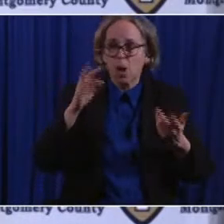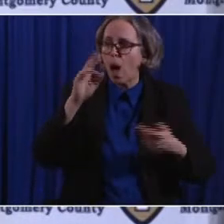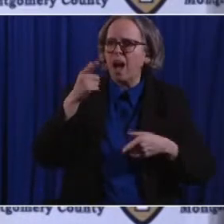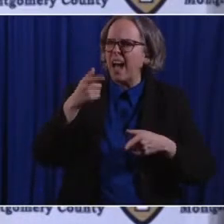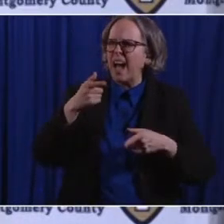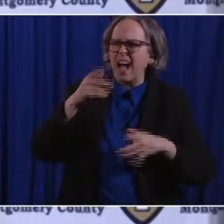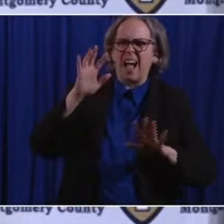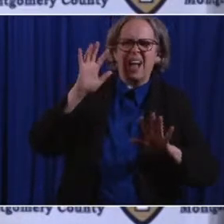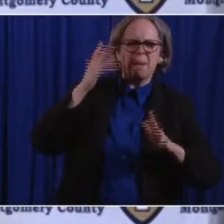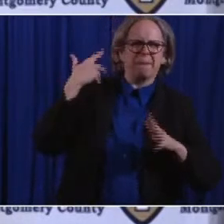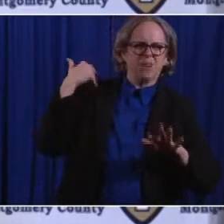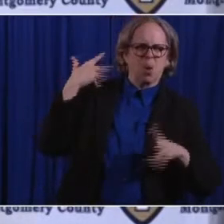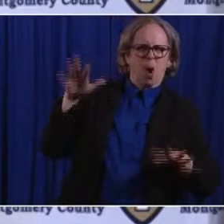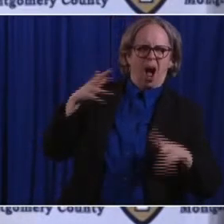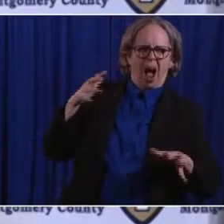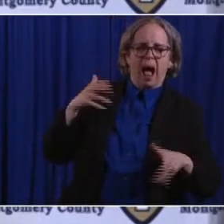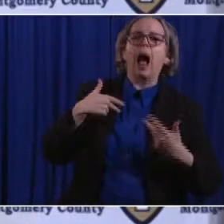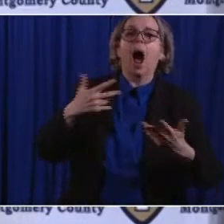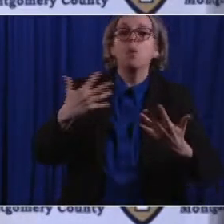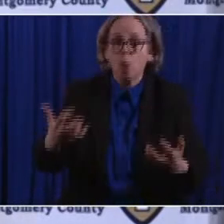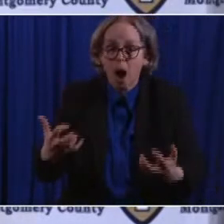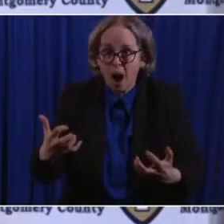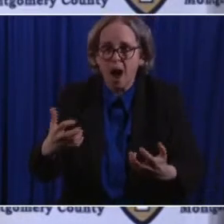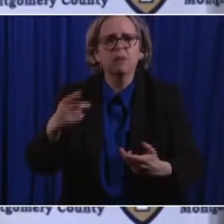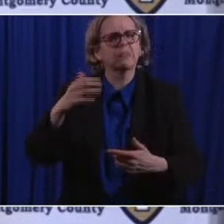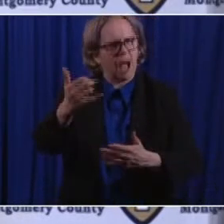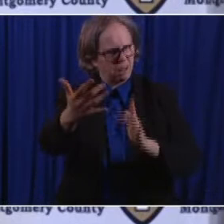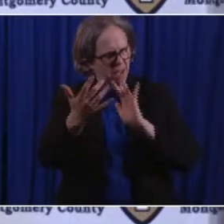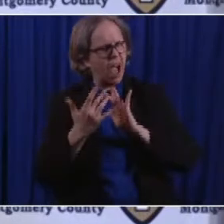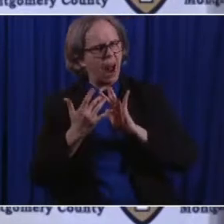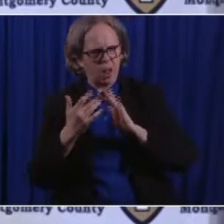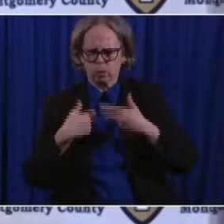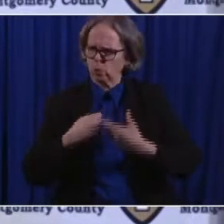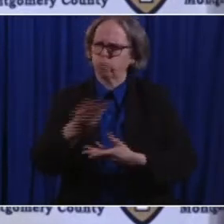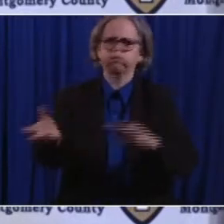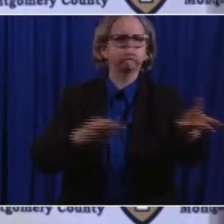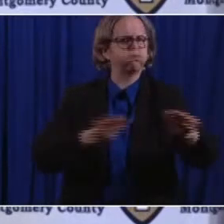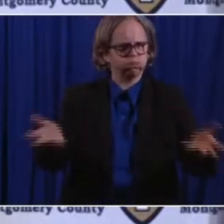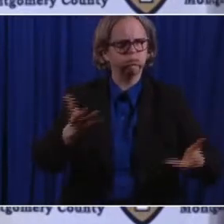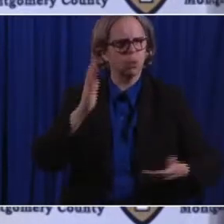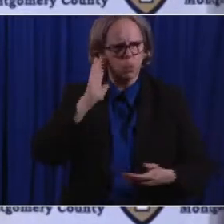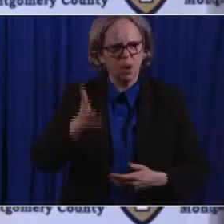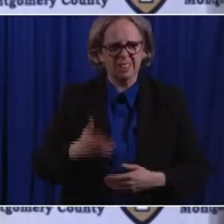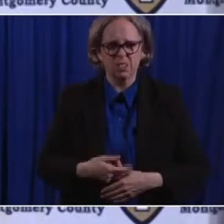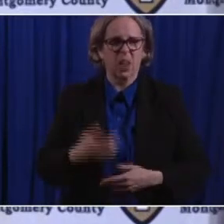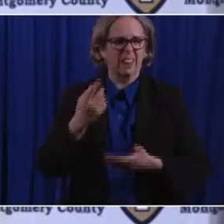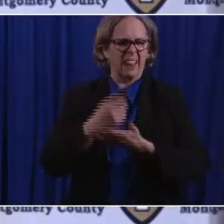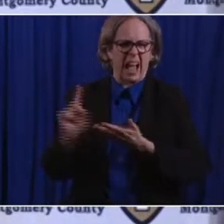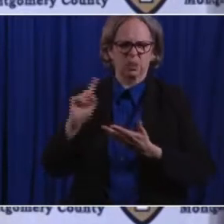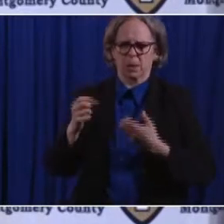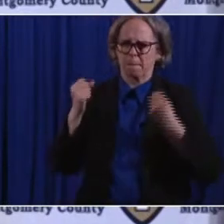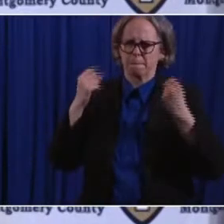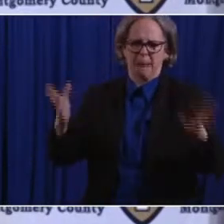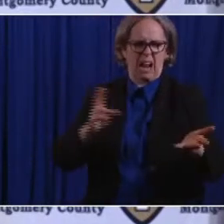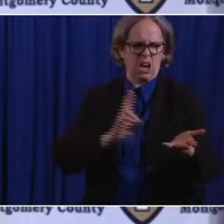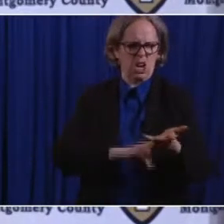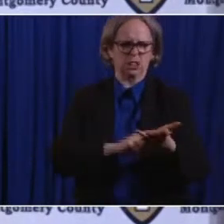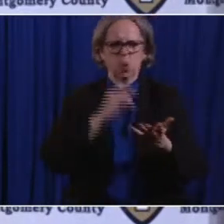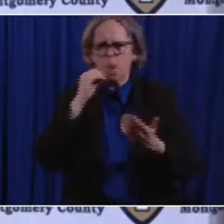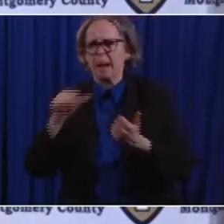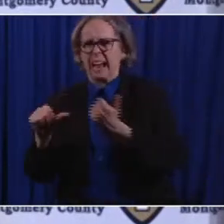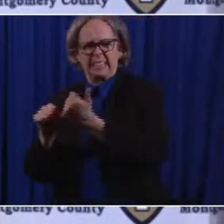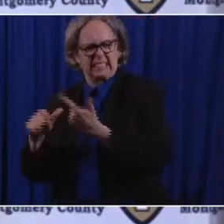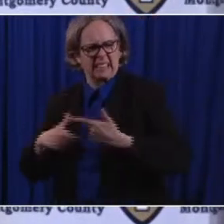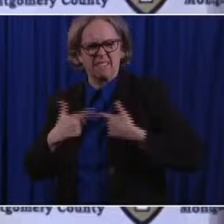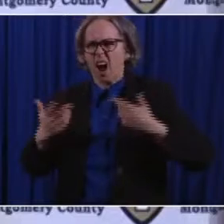want to make sure they have the opportunity to do that. Last week, we shared the list of nursing homes and assisted living facilities who had not